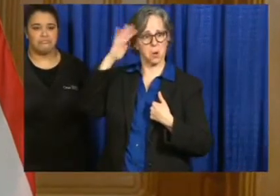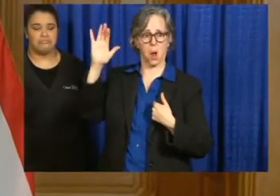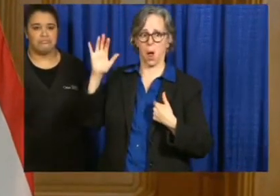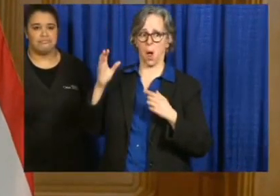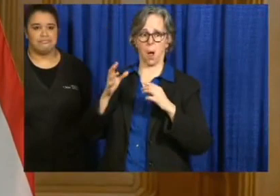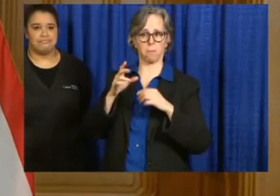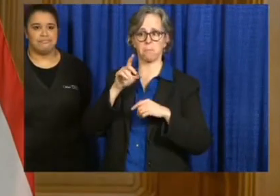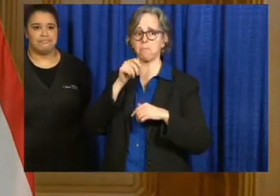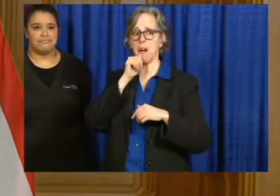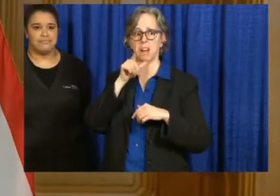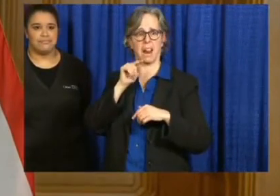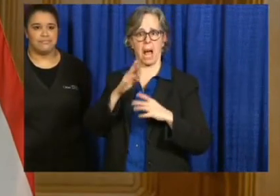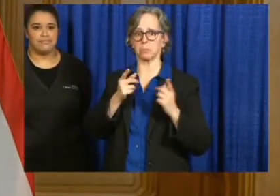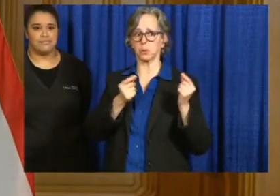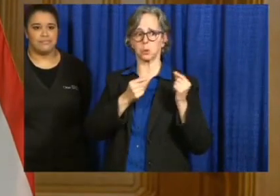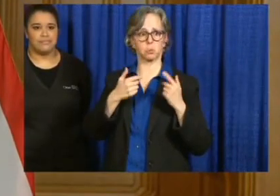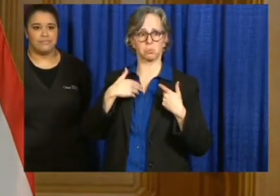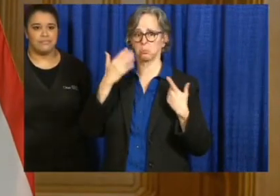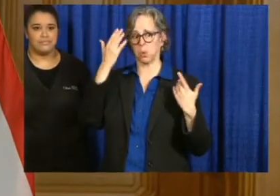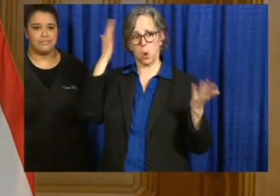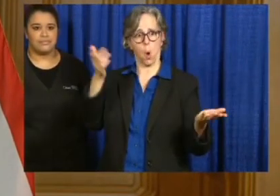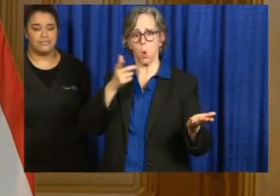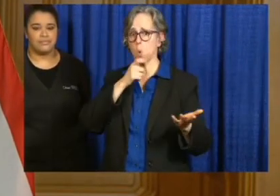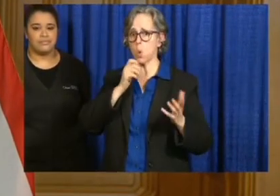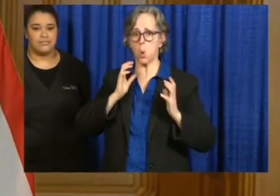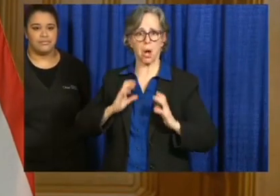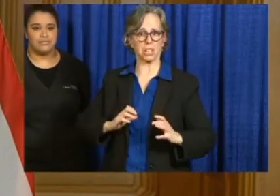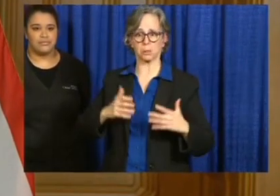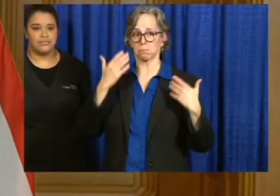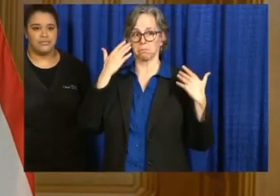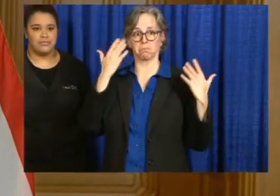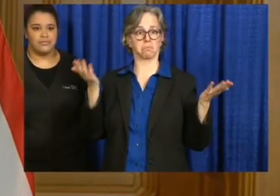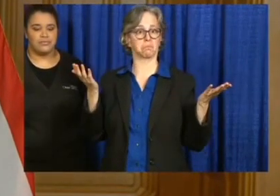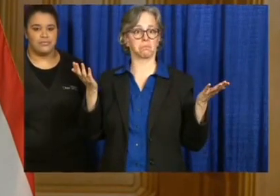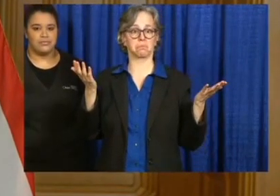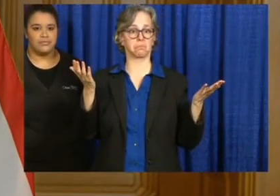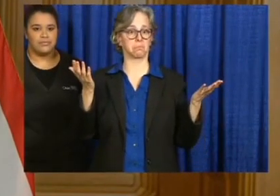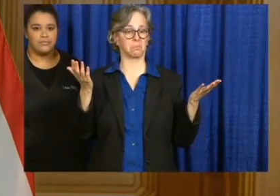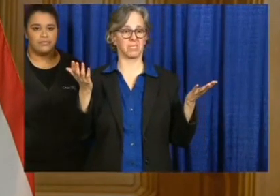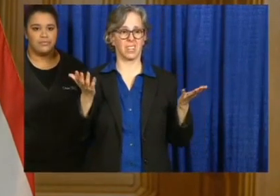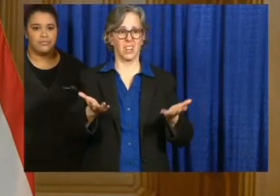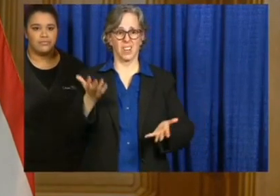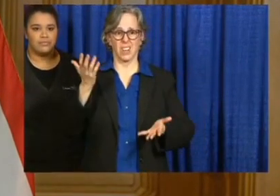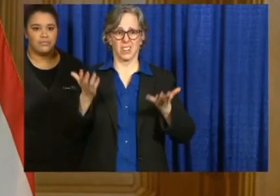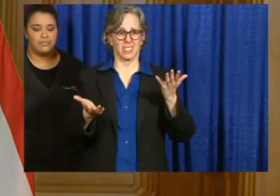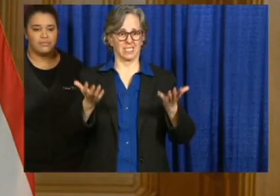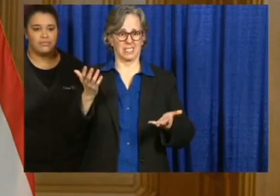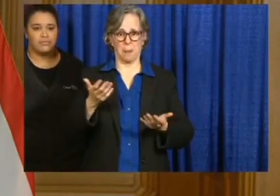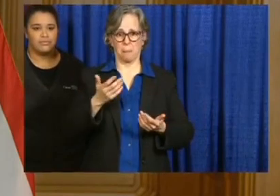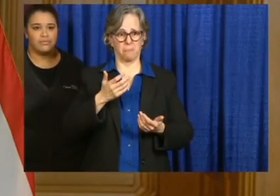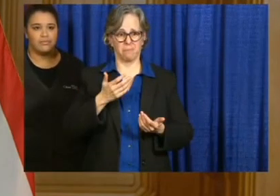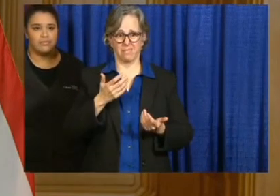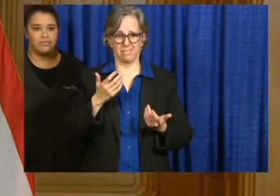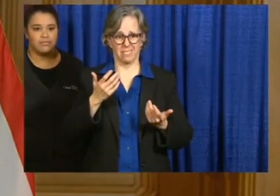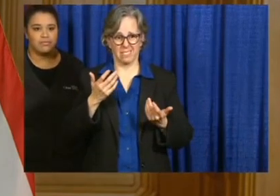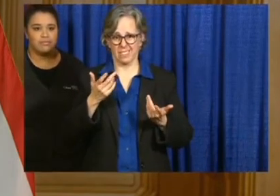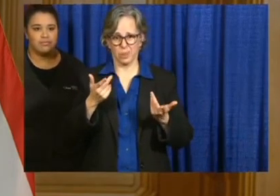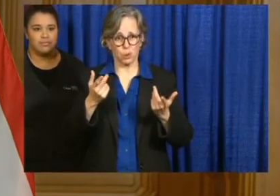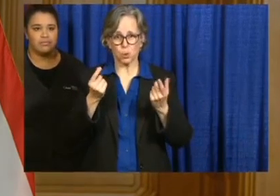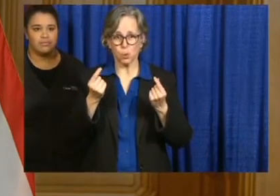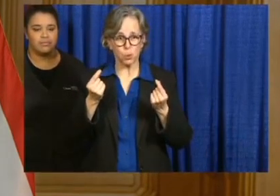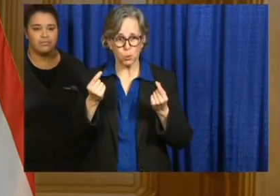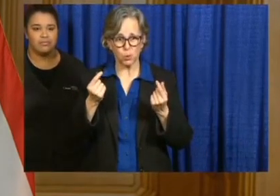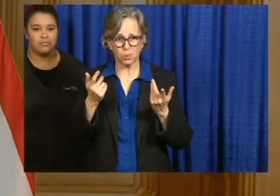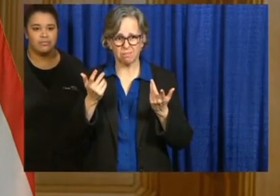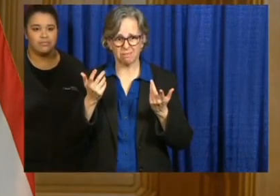mean, we don't know who all their customers are. The simplest way for us to deal with this is simply to tell the hospitals, stop sending